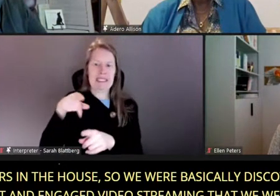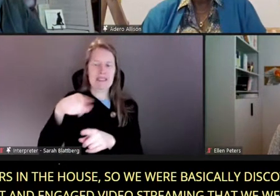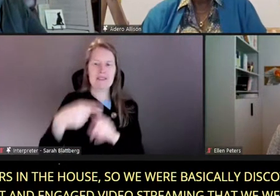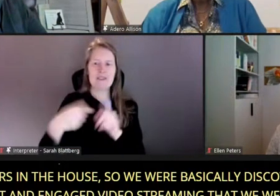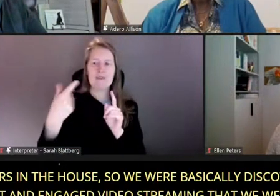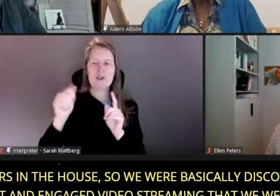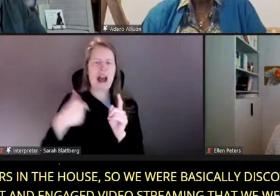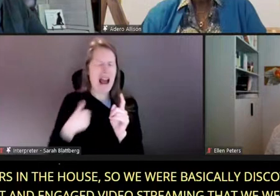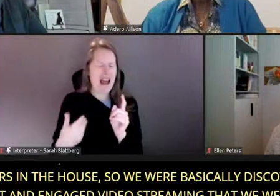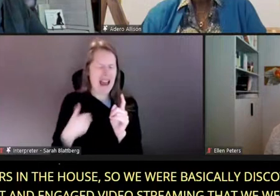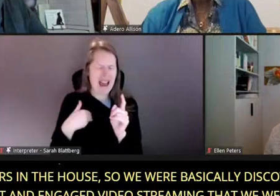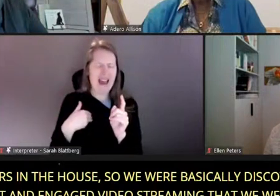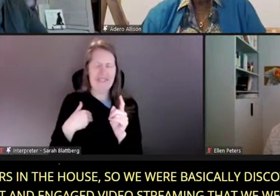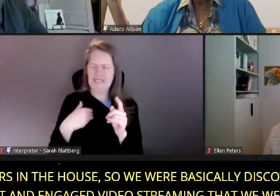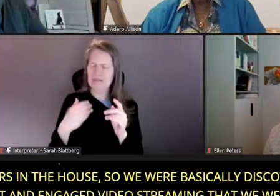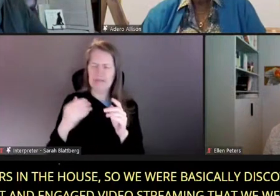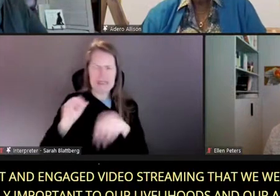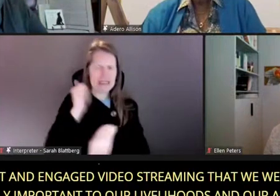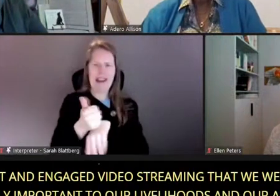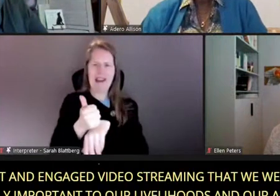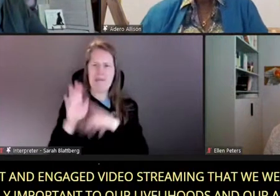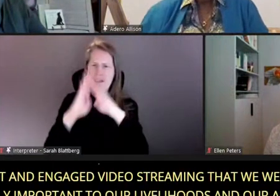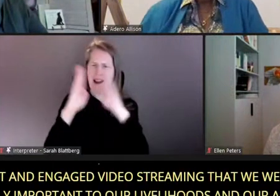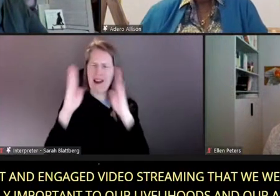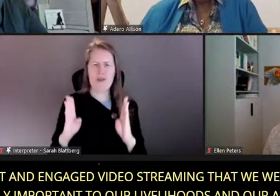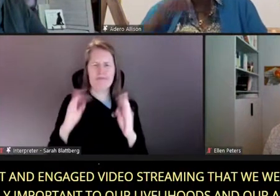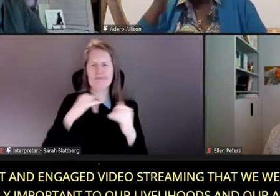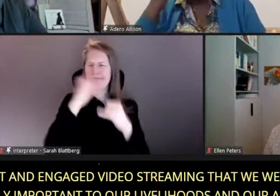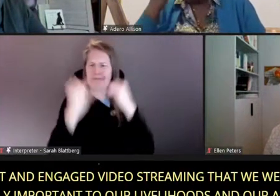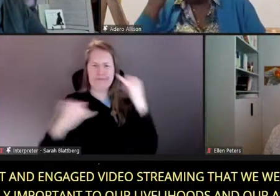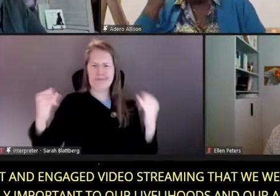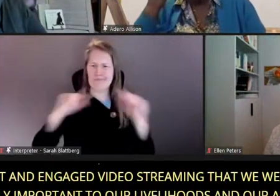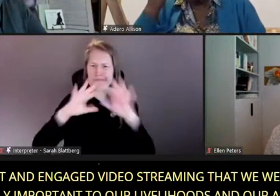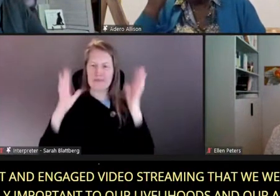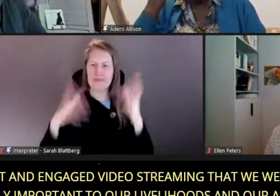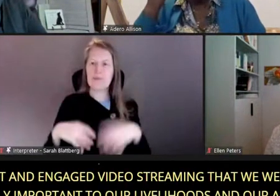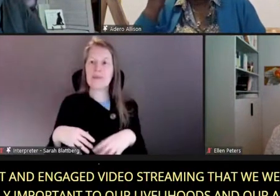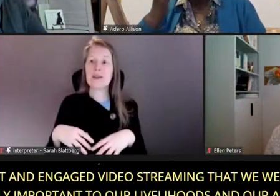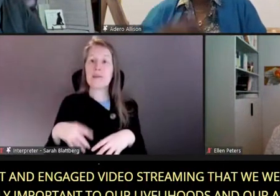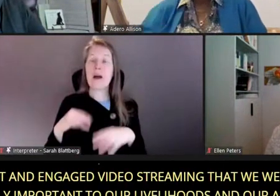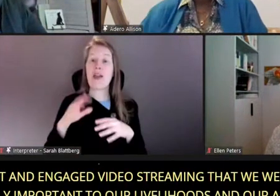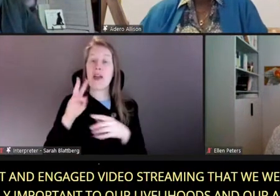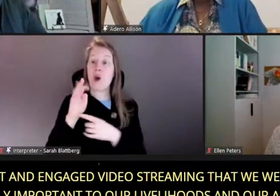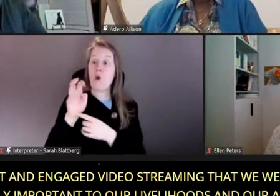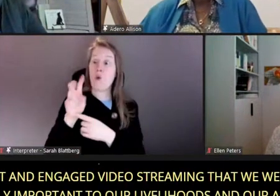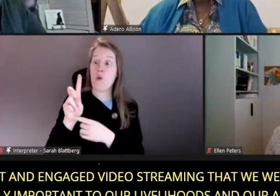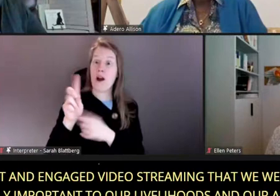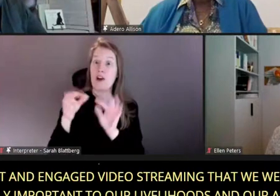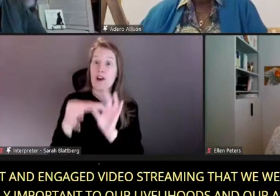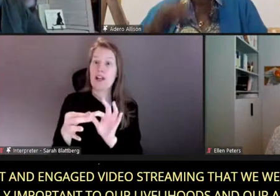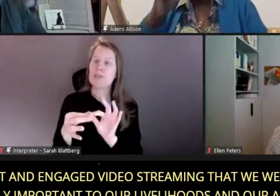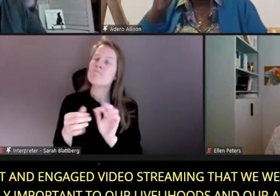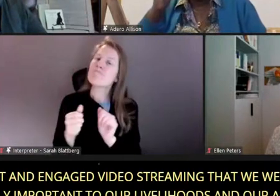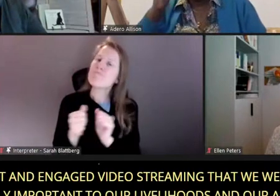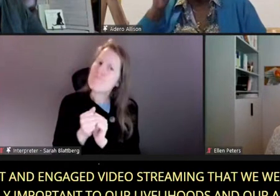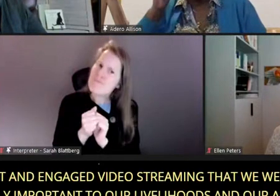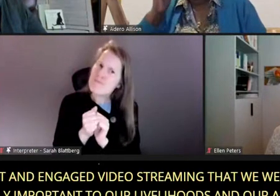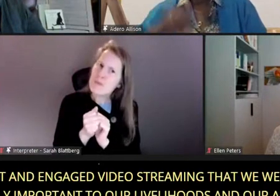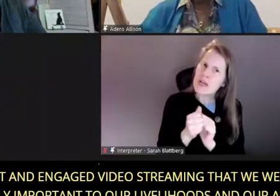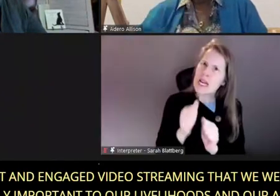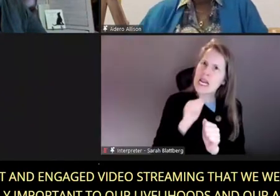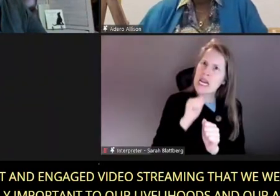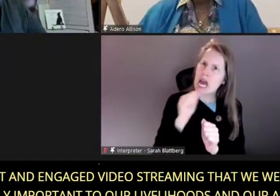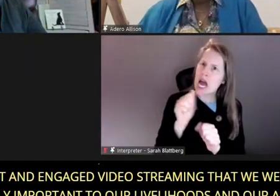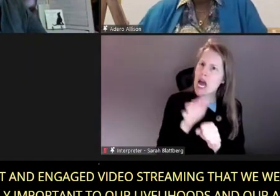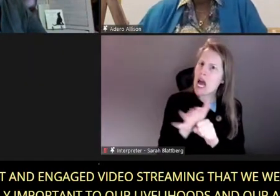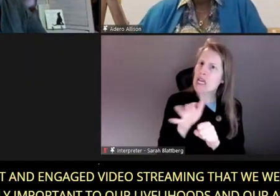wired. And it was the realization that wired connection was not dependable, and that in fact